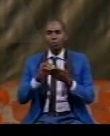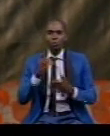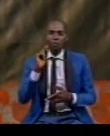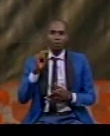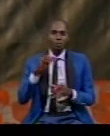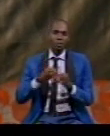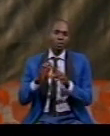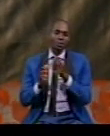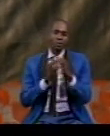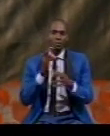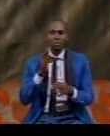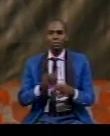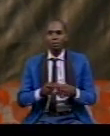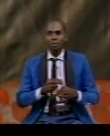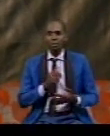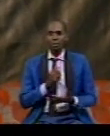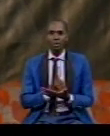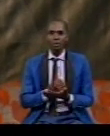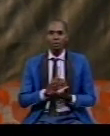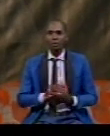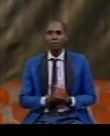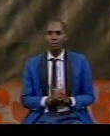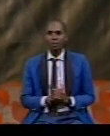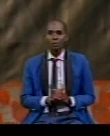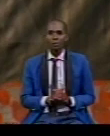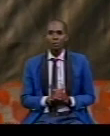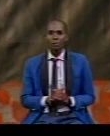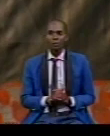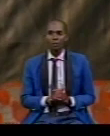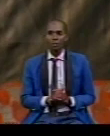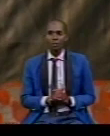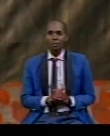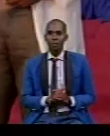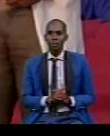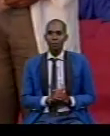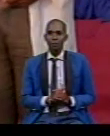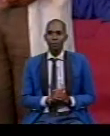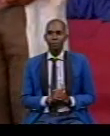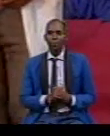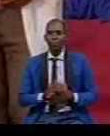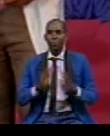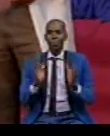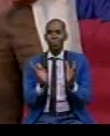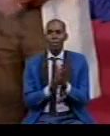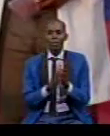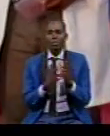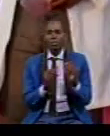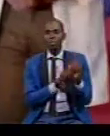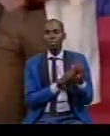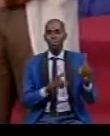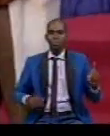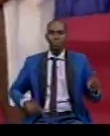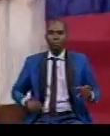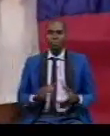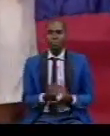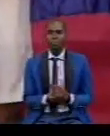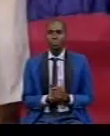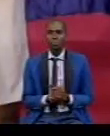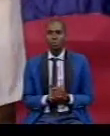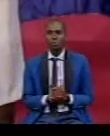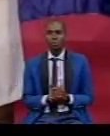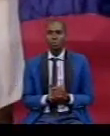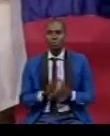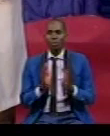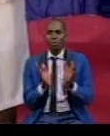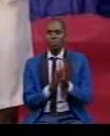that works the miracle in our lives. If thou canst do anything,